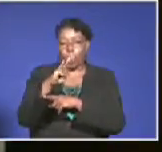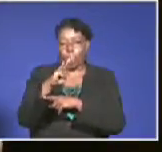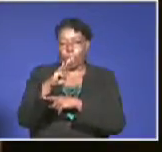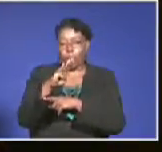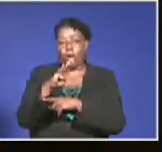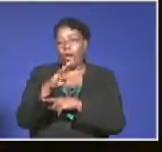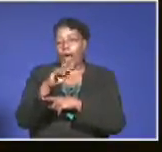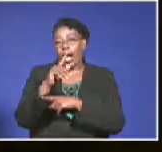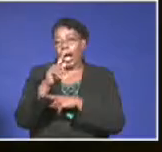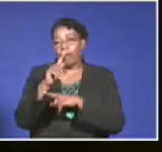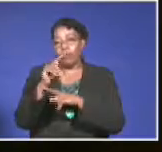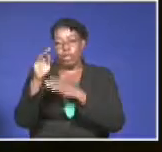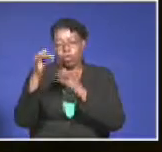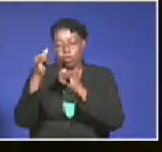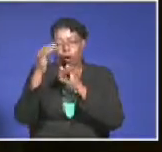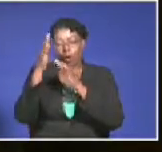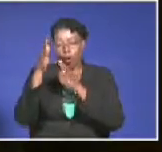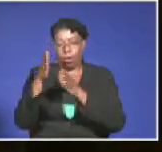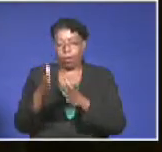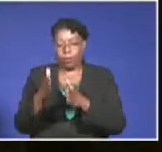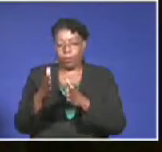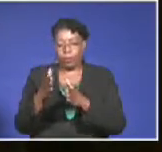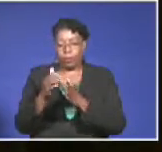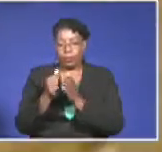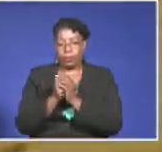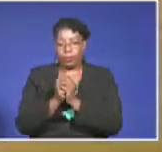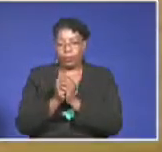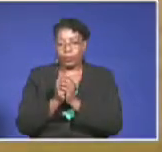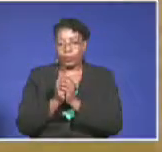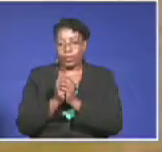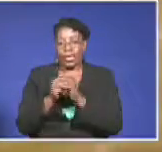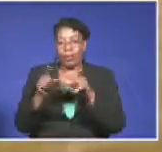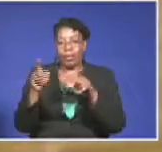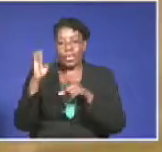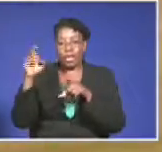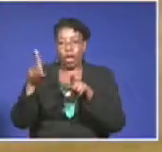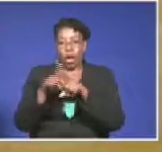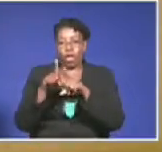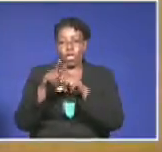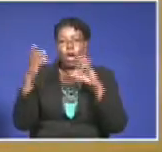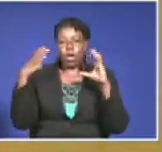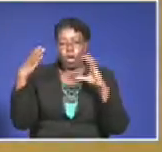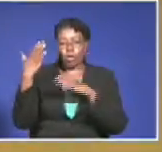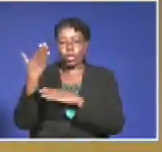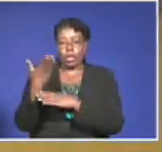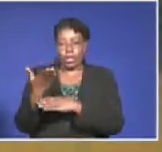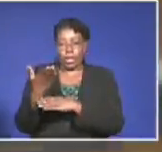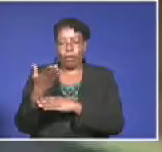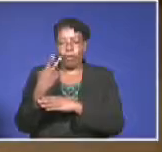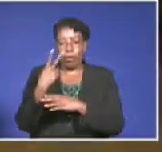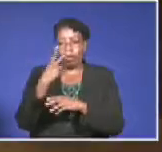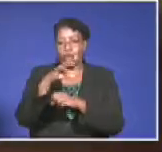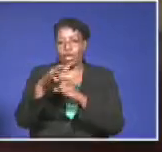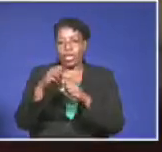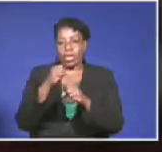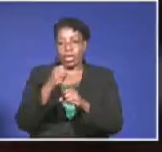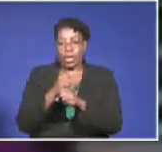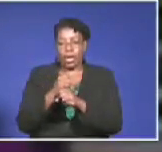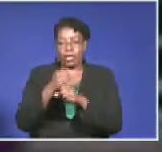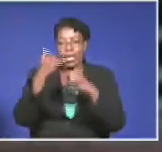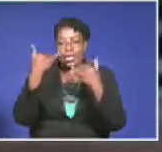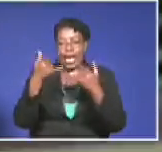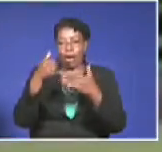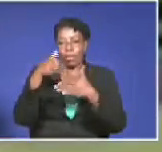positive influence to those around him. He was also a Globetrotter coach for 2 years, while being inducted into the Bahamas Hall of Fame